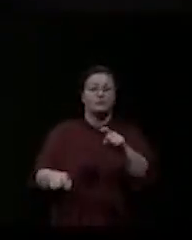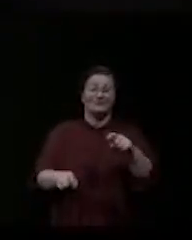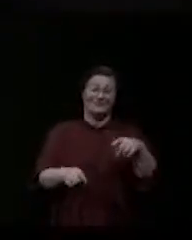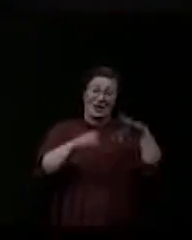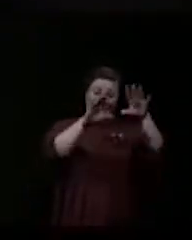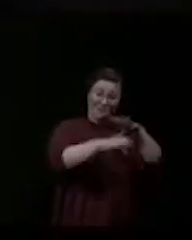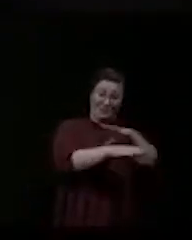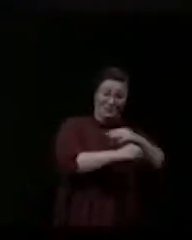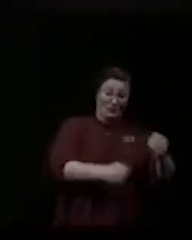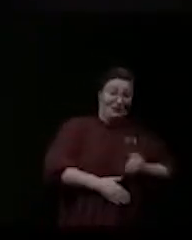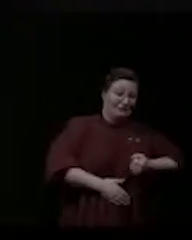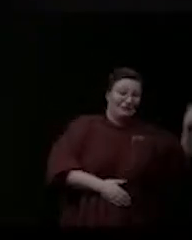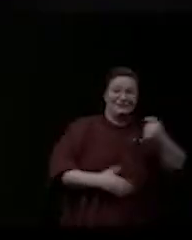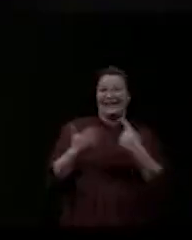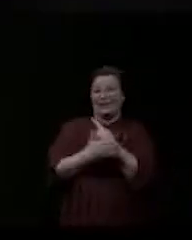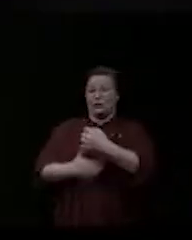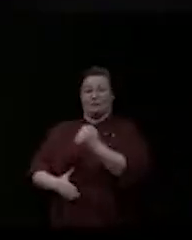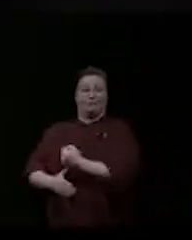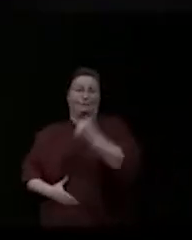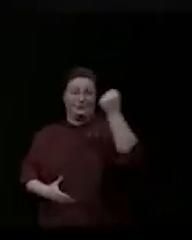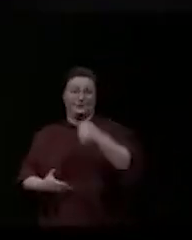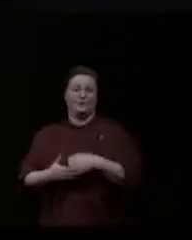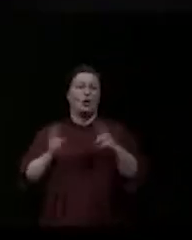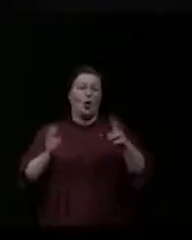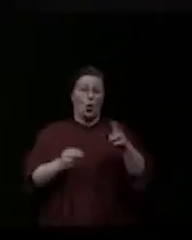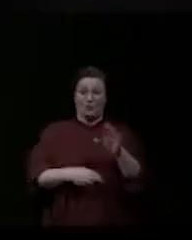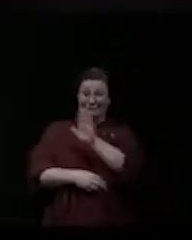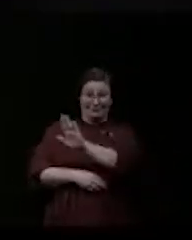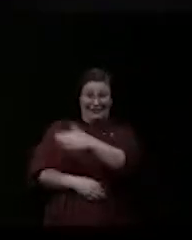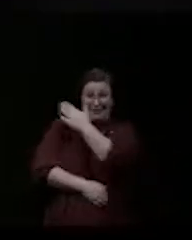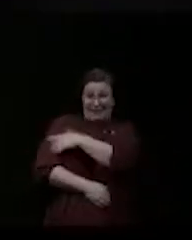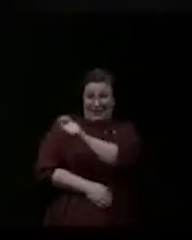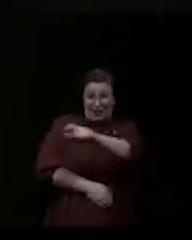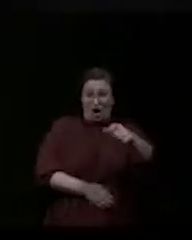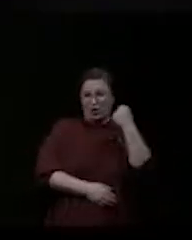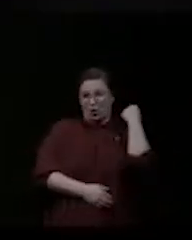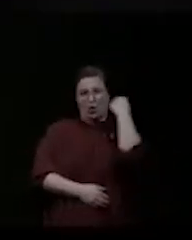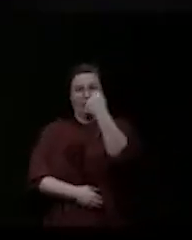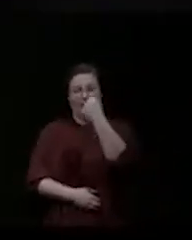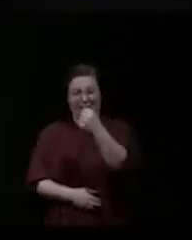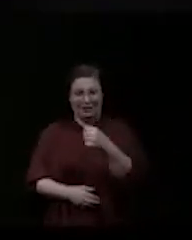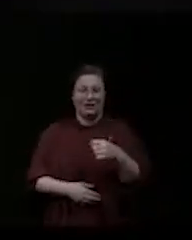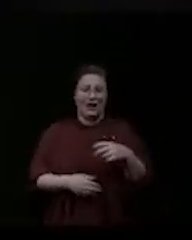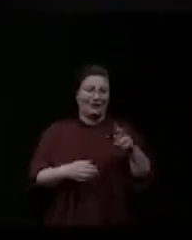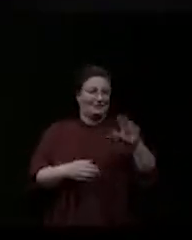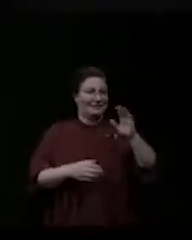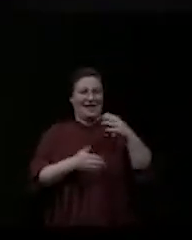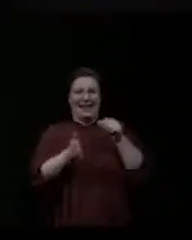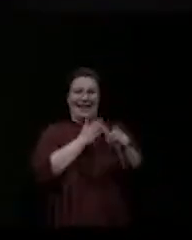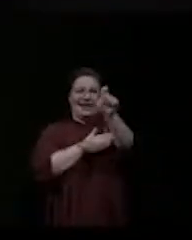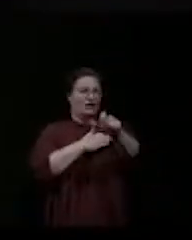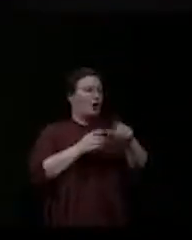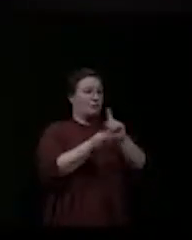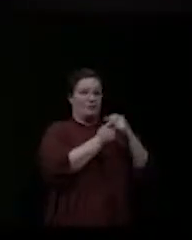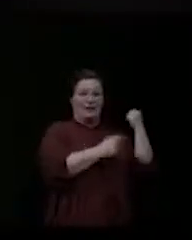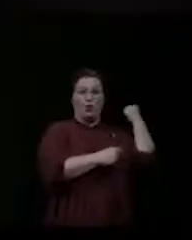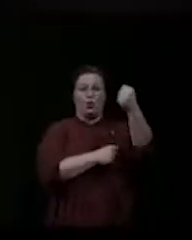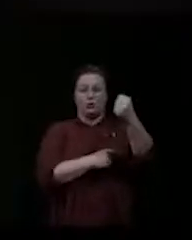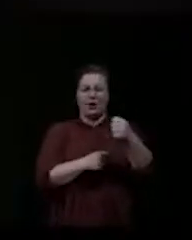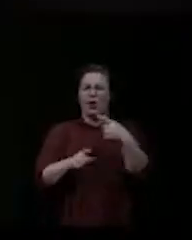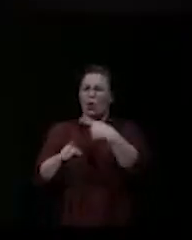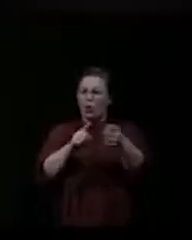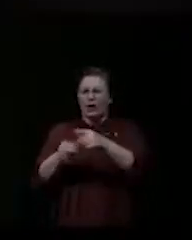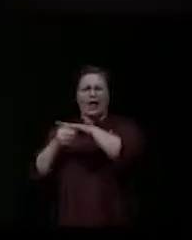and resource cuts, intimidation of their staff and leadership, and other forms of pressure that